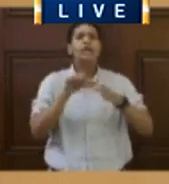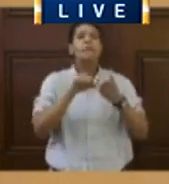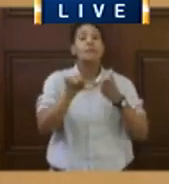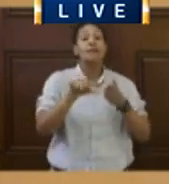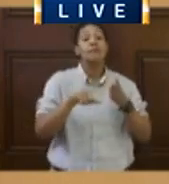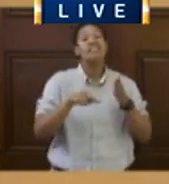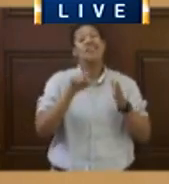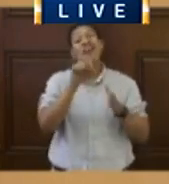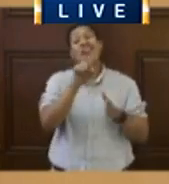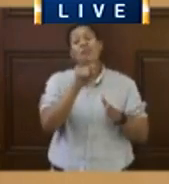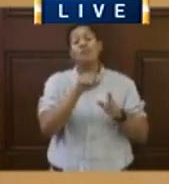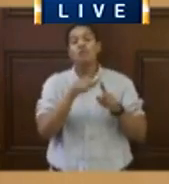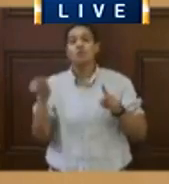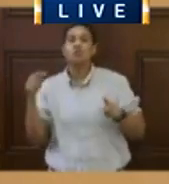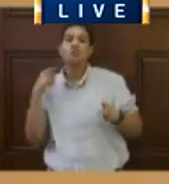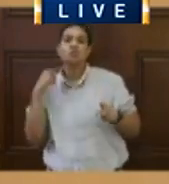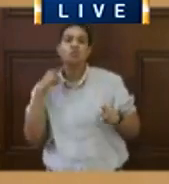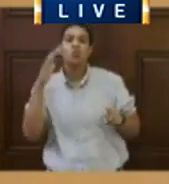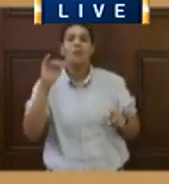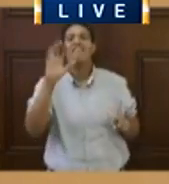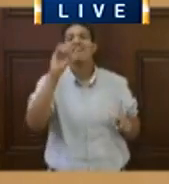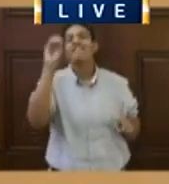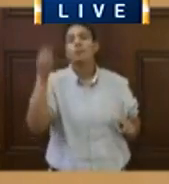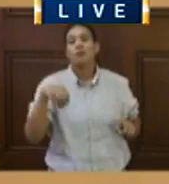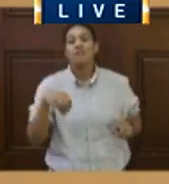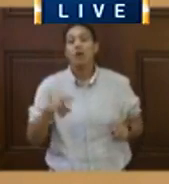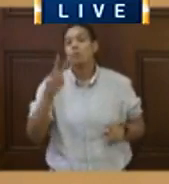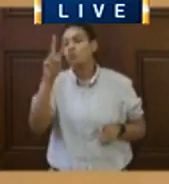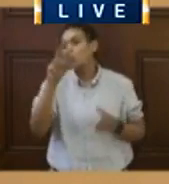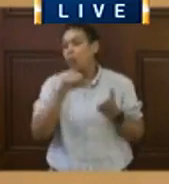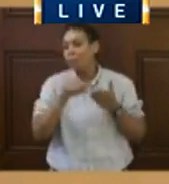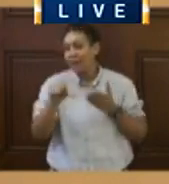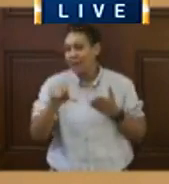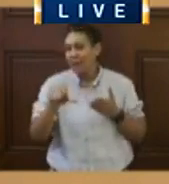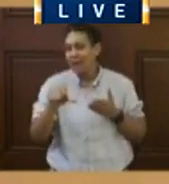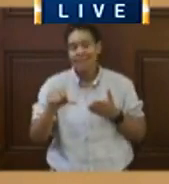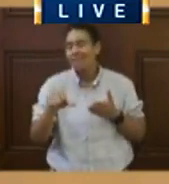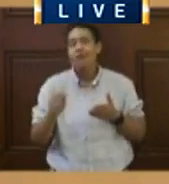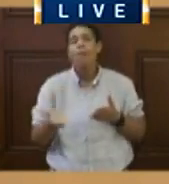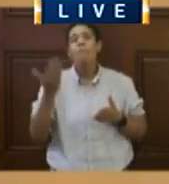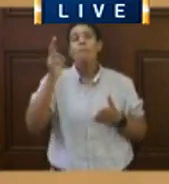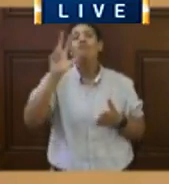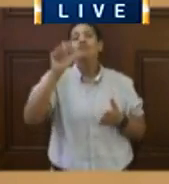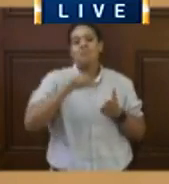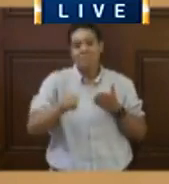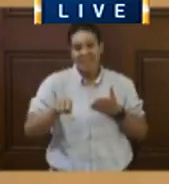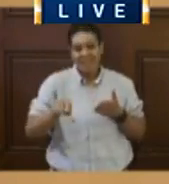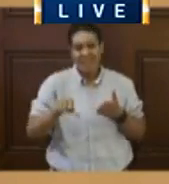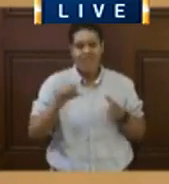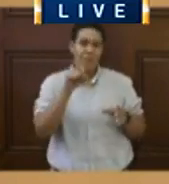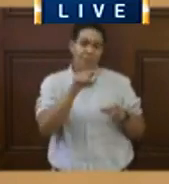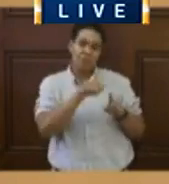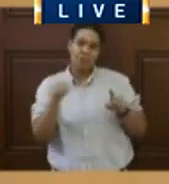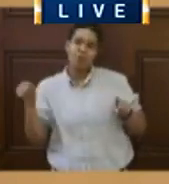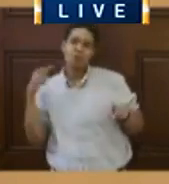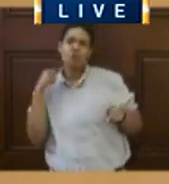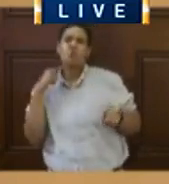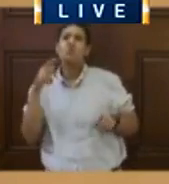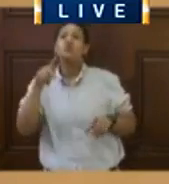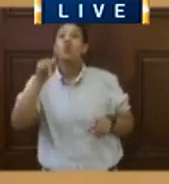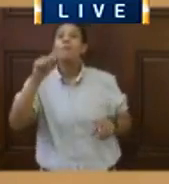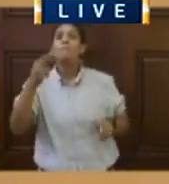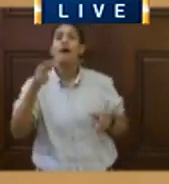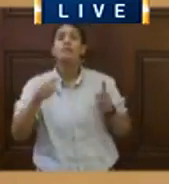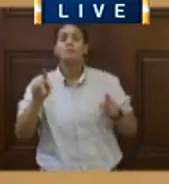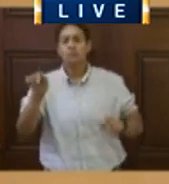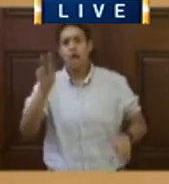June by 50%, from 2 payments to 3 payments. And so PATH beneficiaries can look out for an extra payment